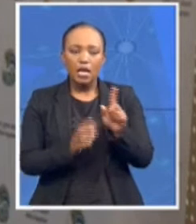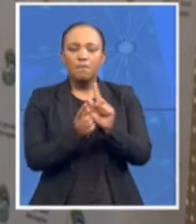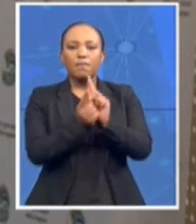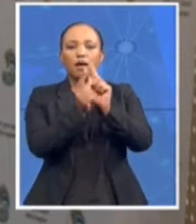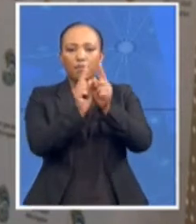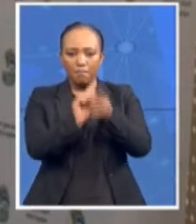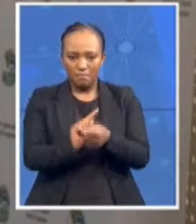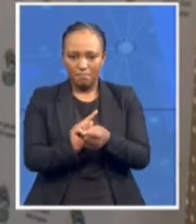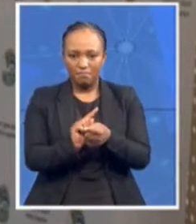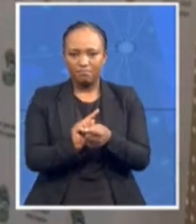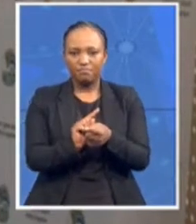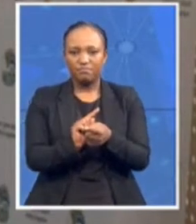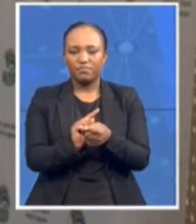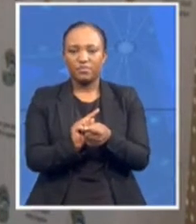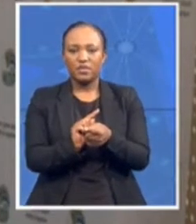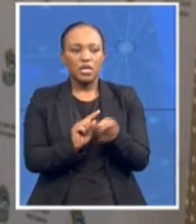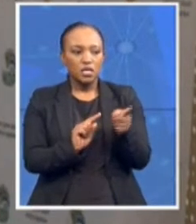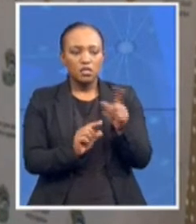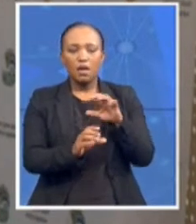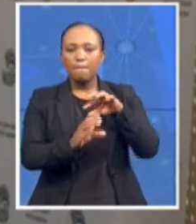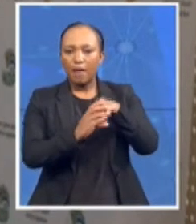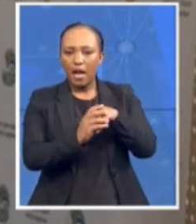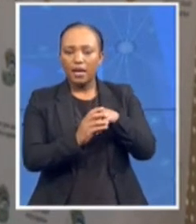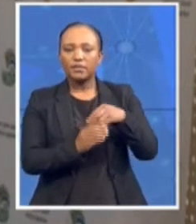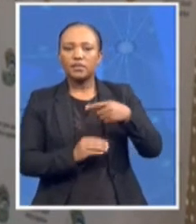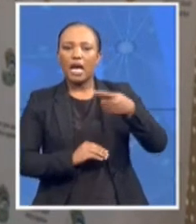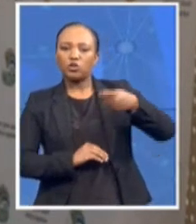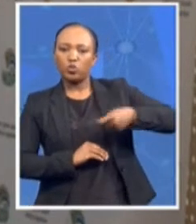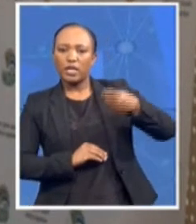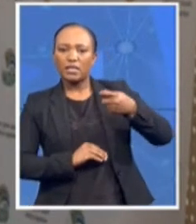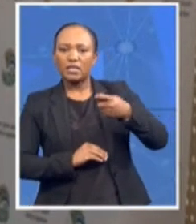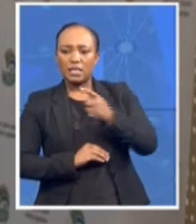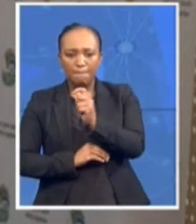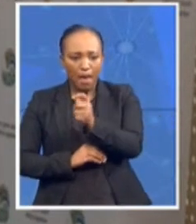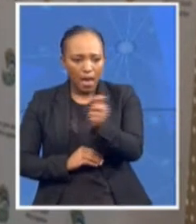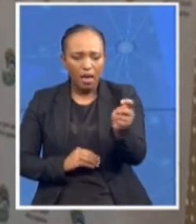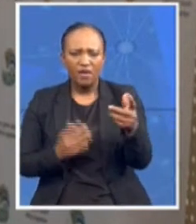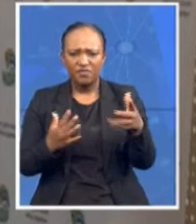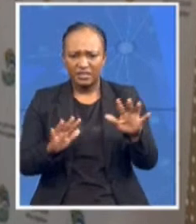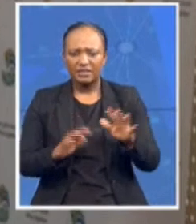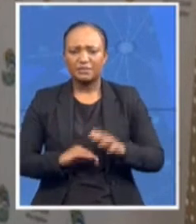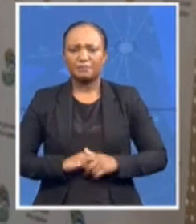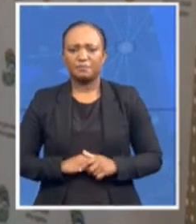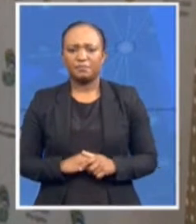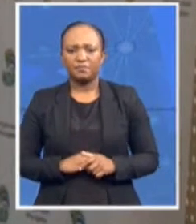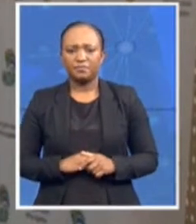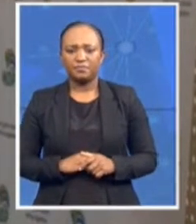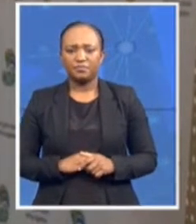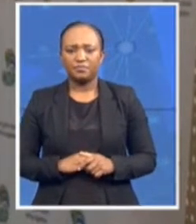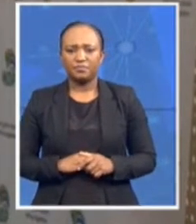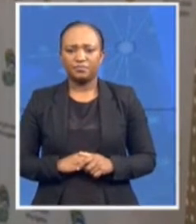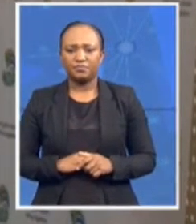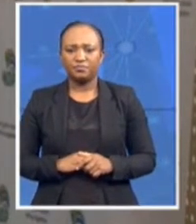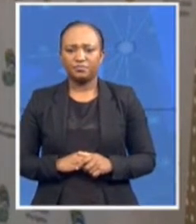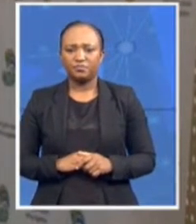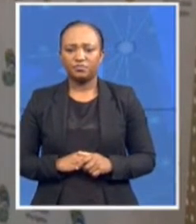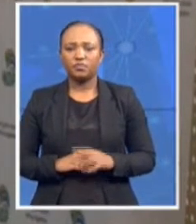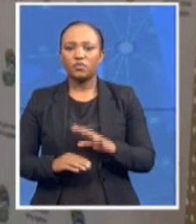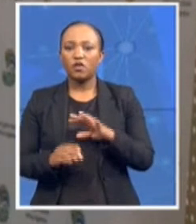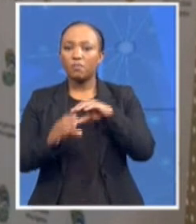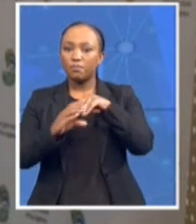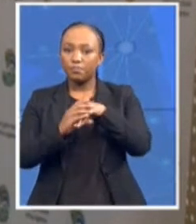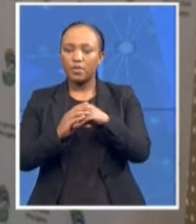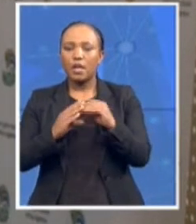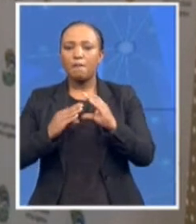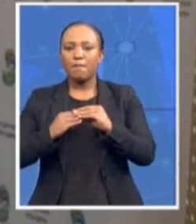adjudicators and got paid for that. Now, amongst those 5 members, 2 of them are